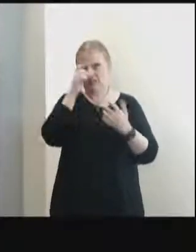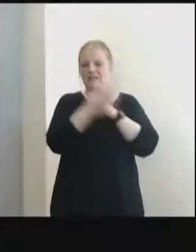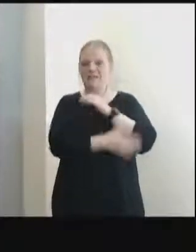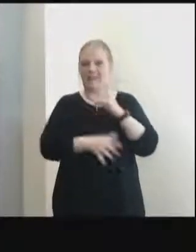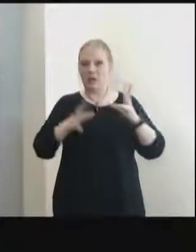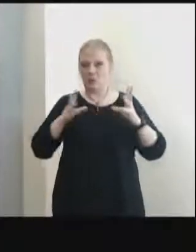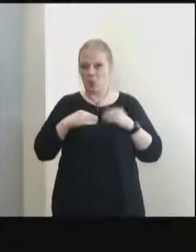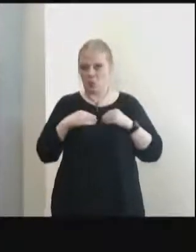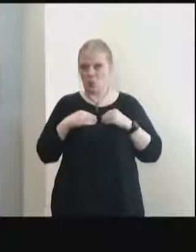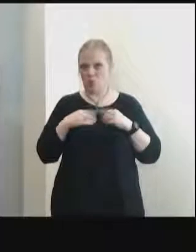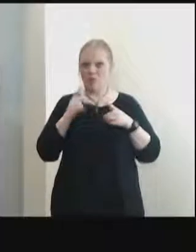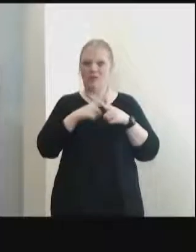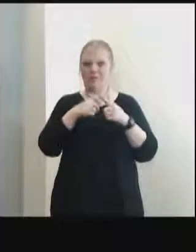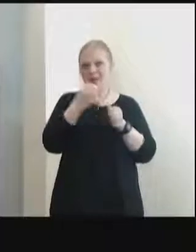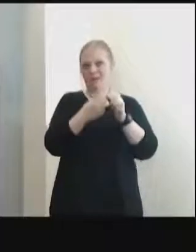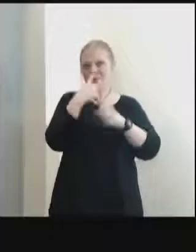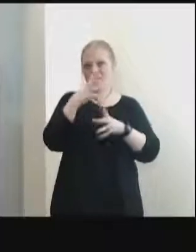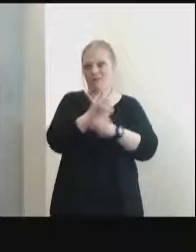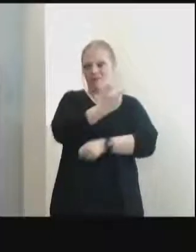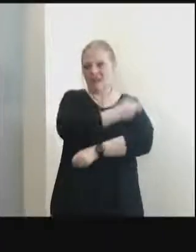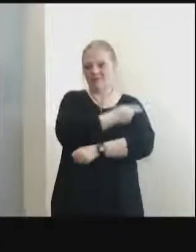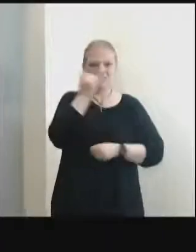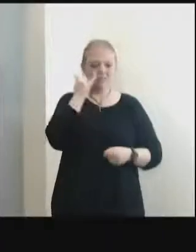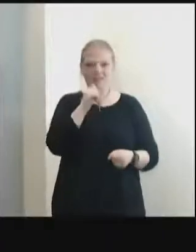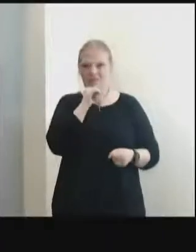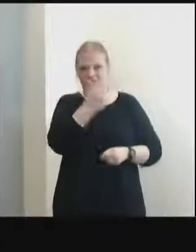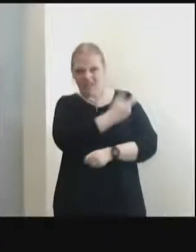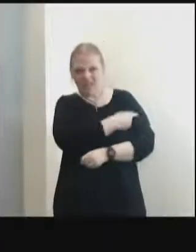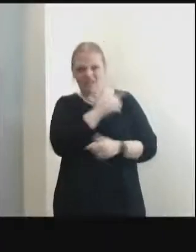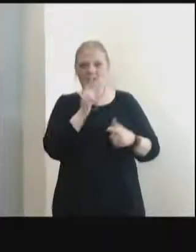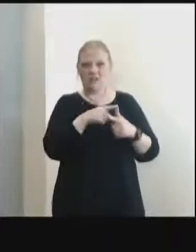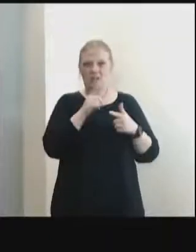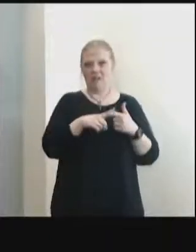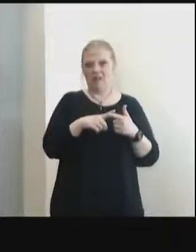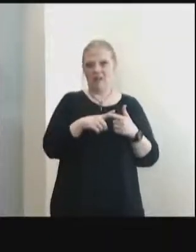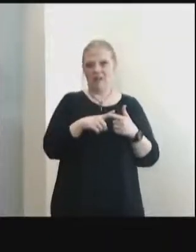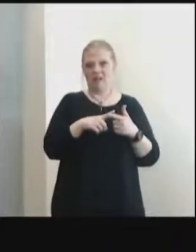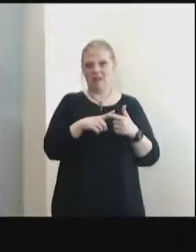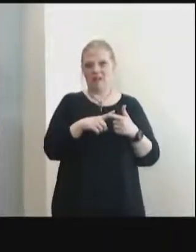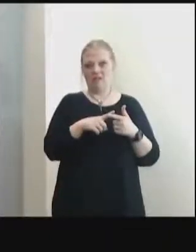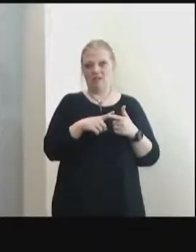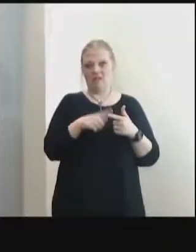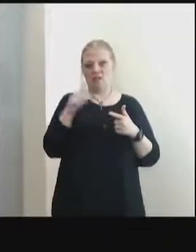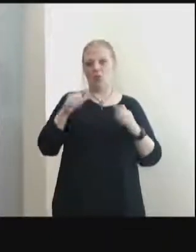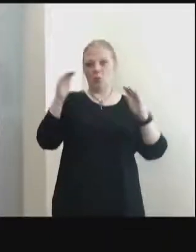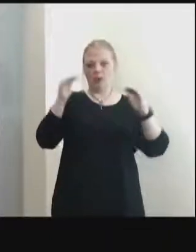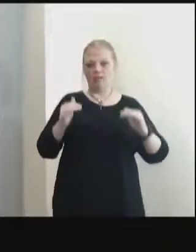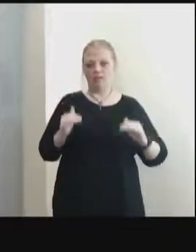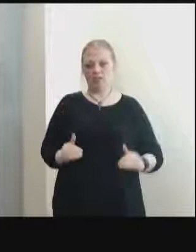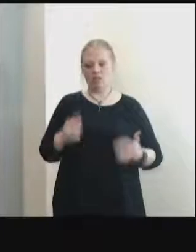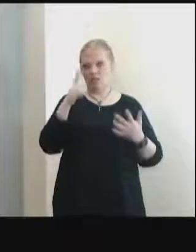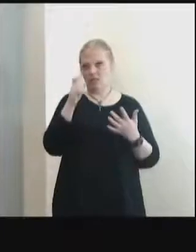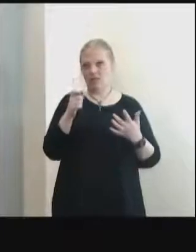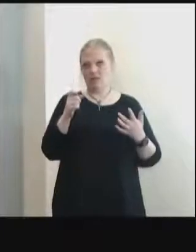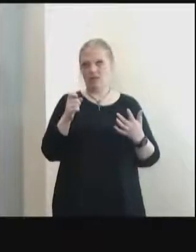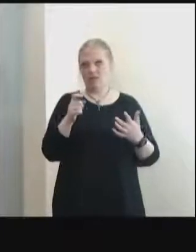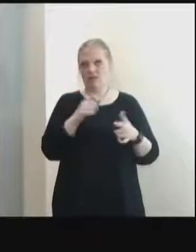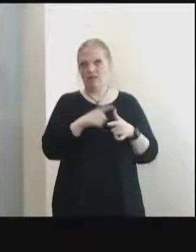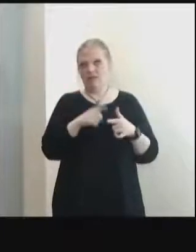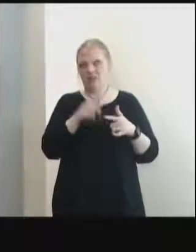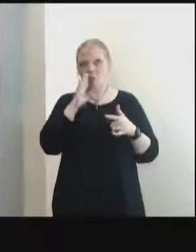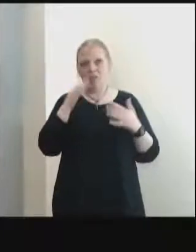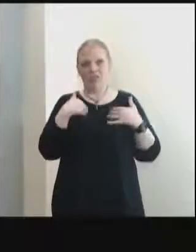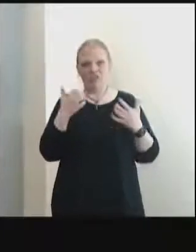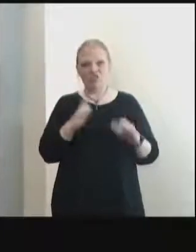owns it, with everyone being vaccinated. If they're not vaccinated, then you have to go to the lower levels, because you're also going to have a chance that individuals